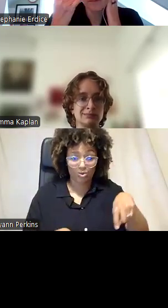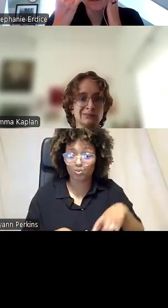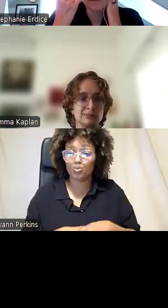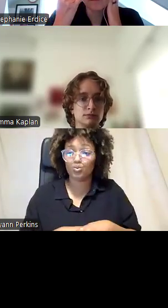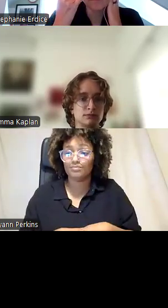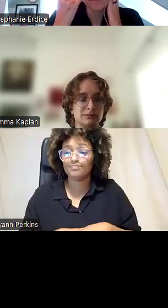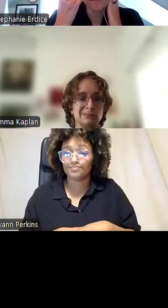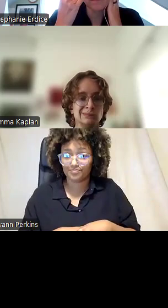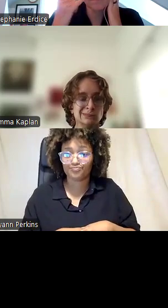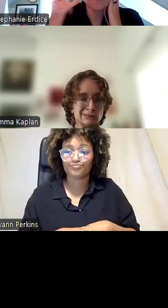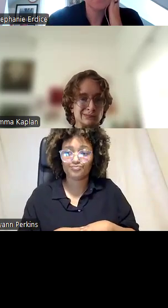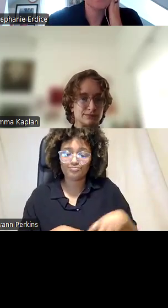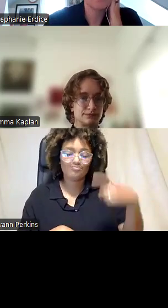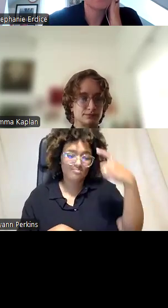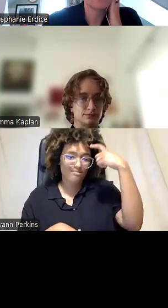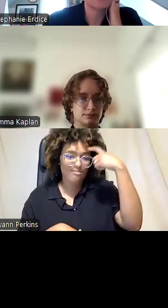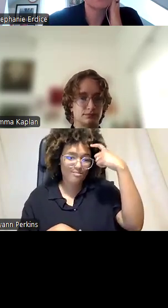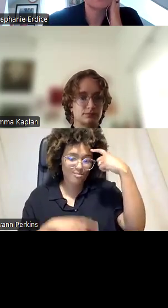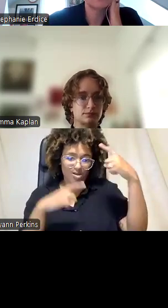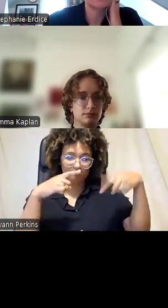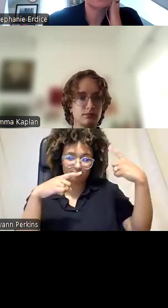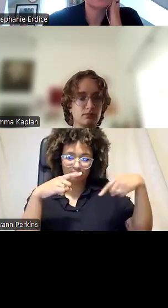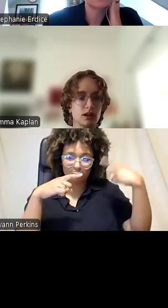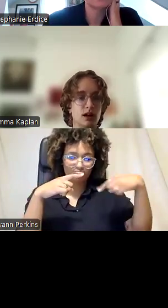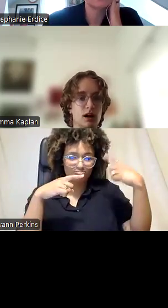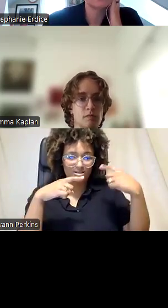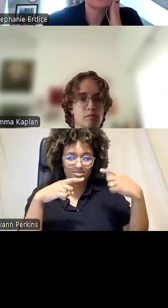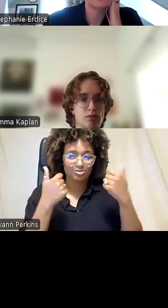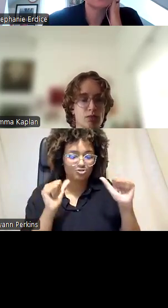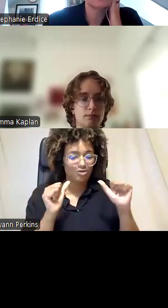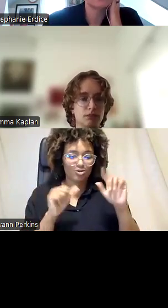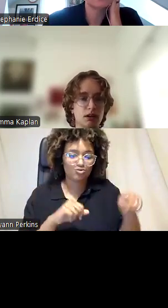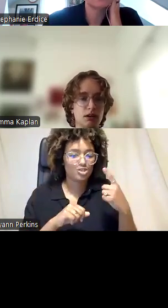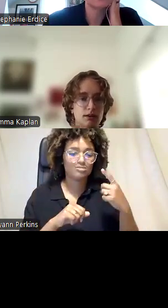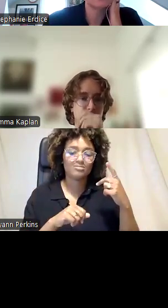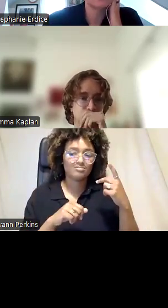space that getting out of bed in the morning, getting clothes on,